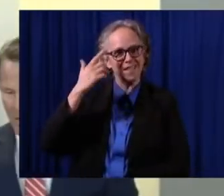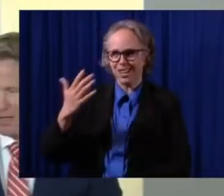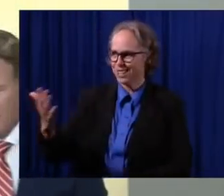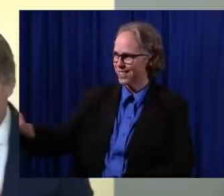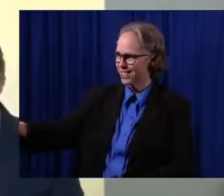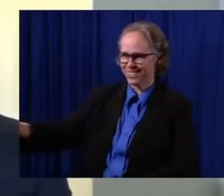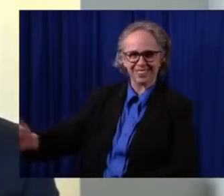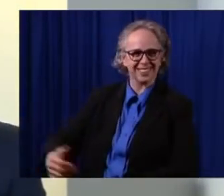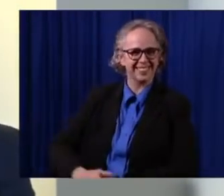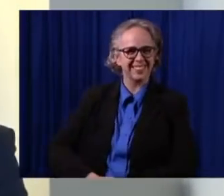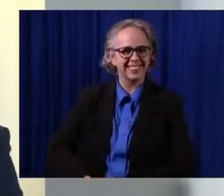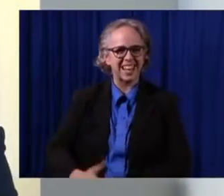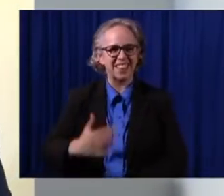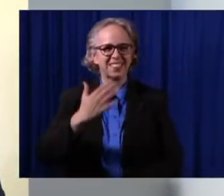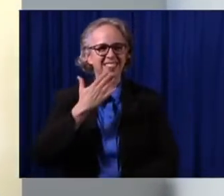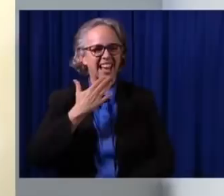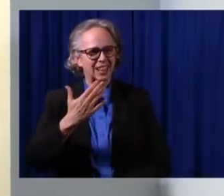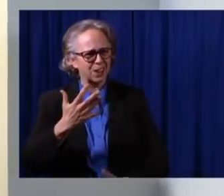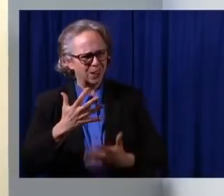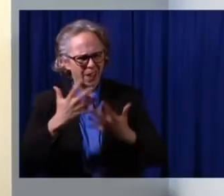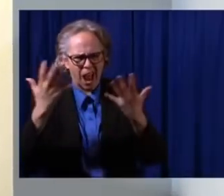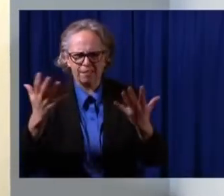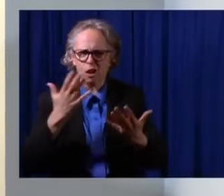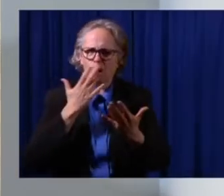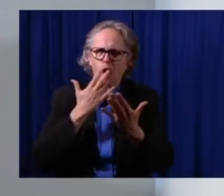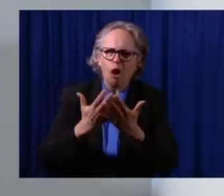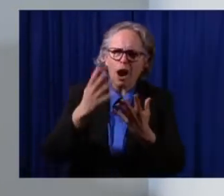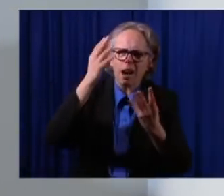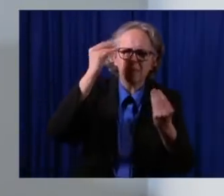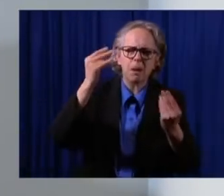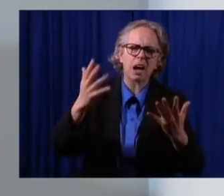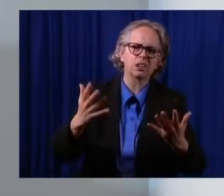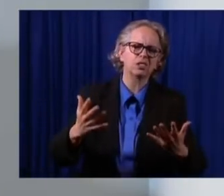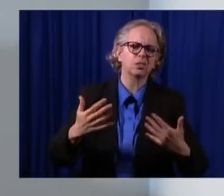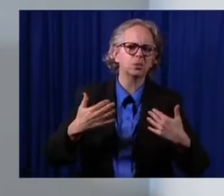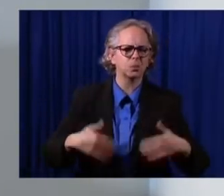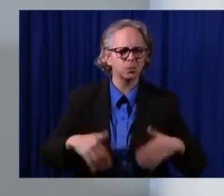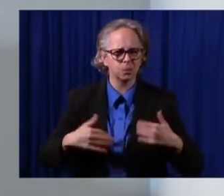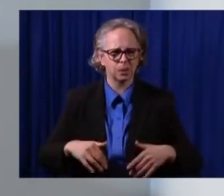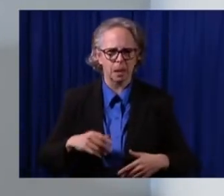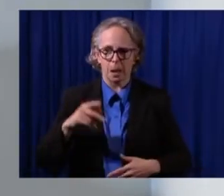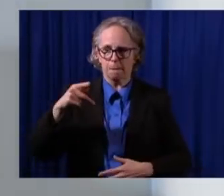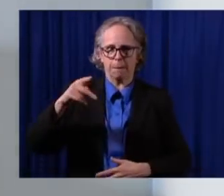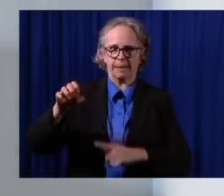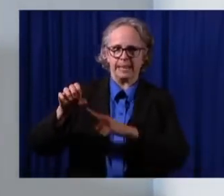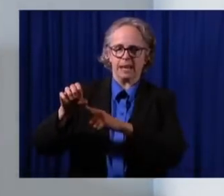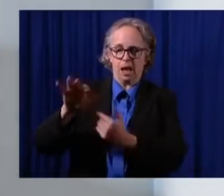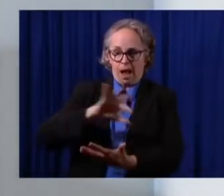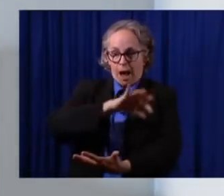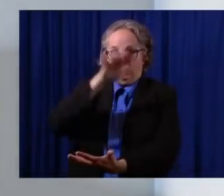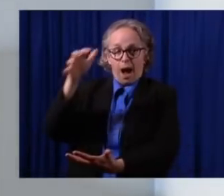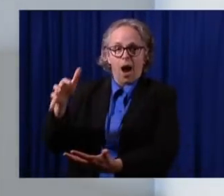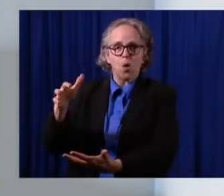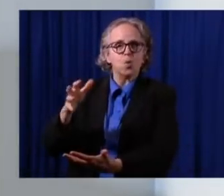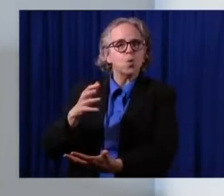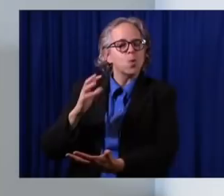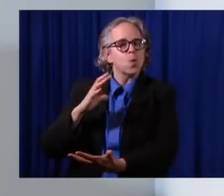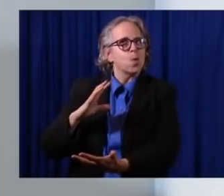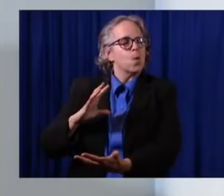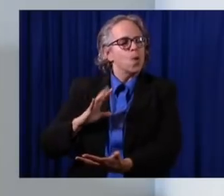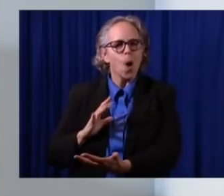Governor. A lot of great information there. That information on the PPE stockpile is just great news. It's amazing how